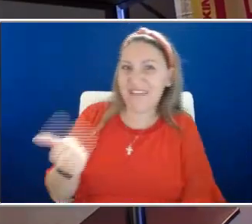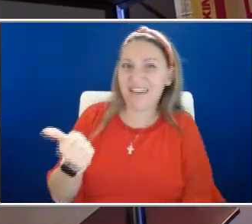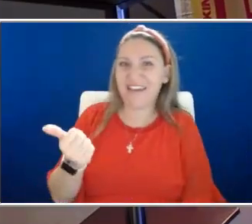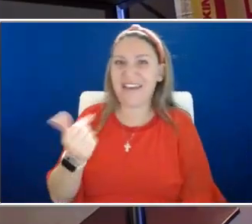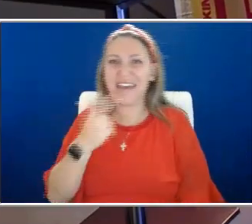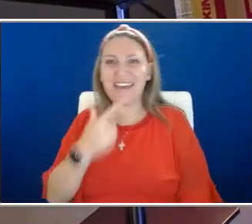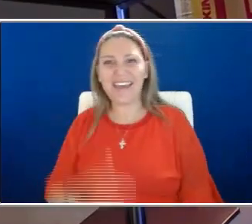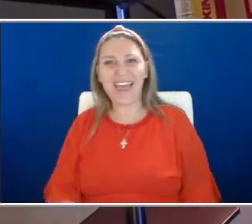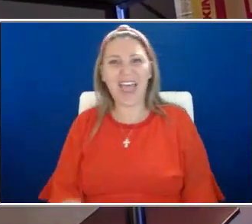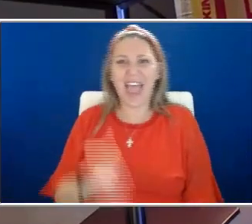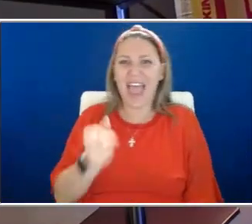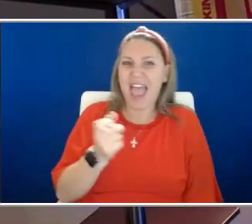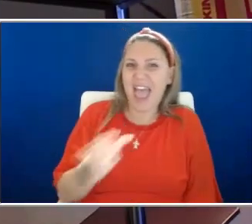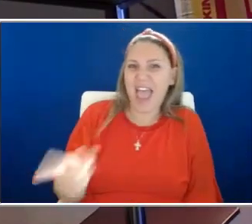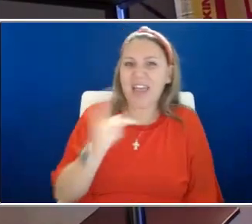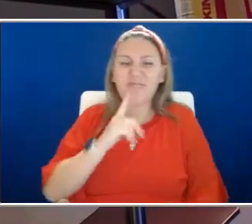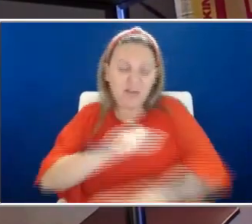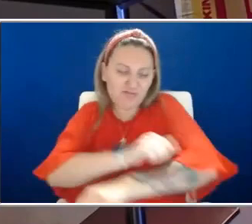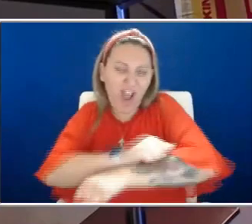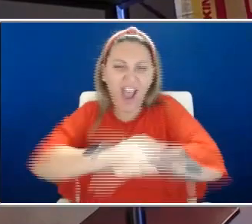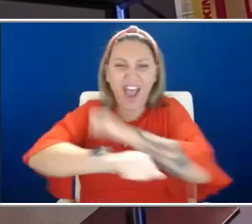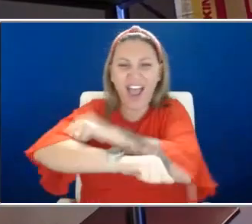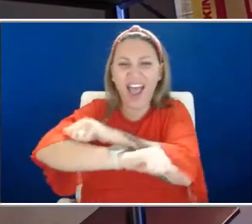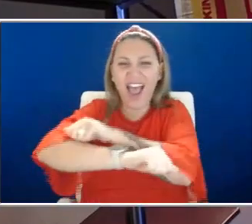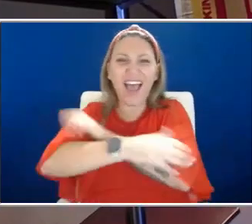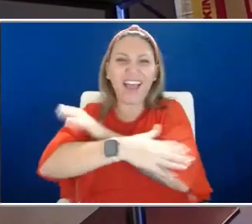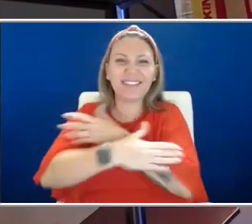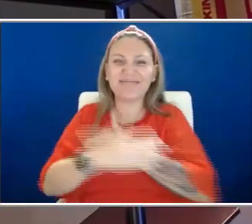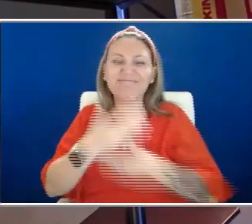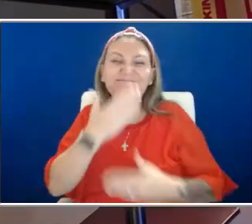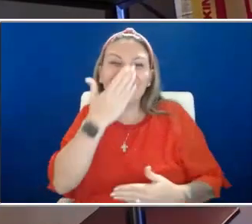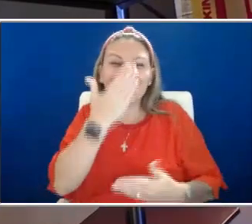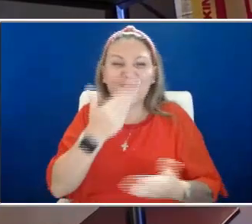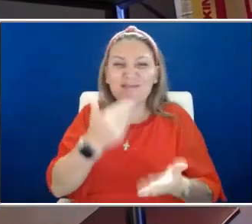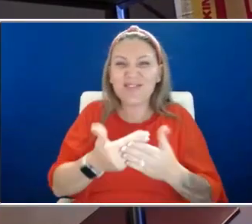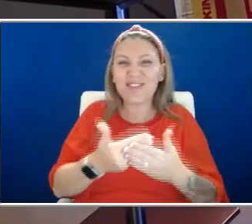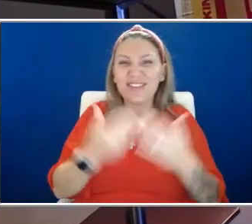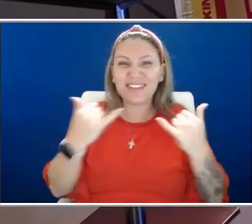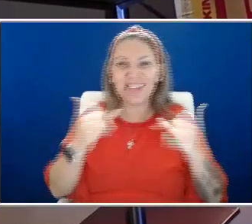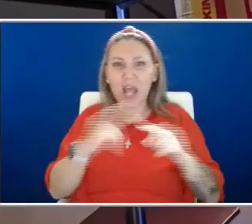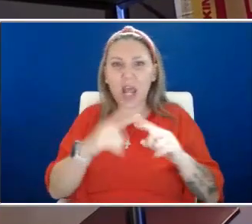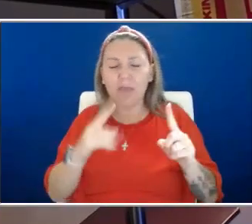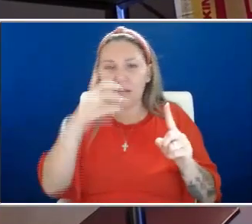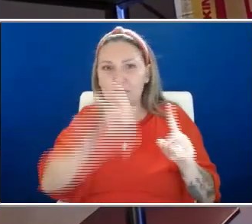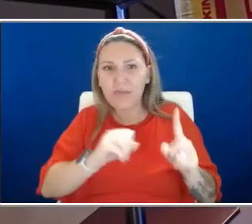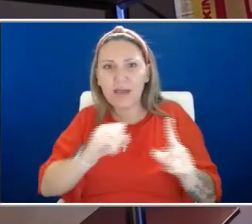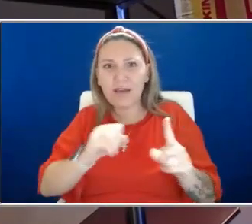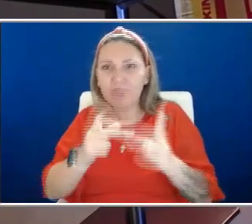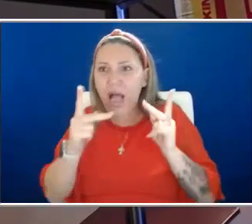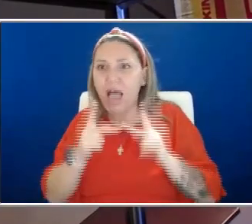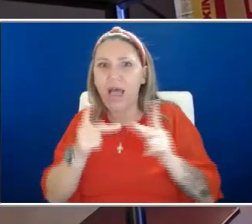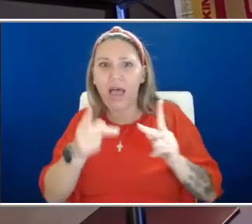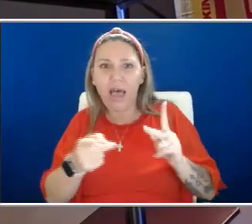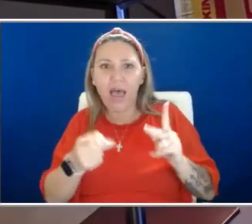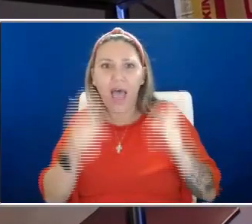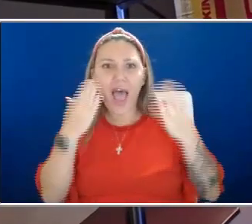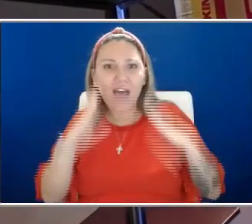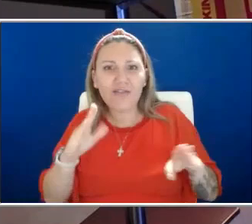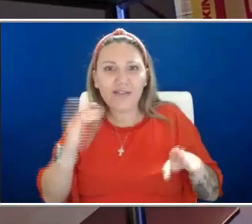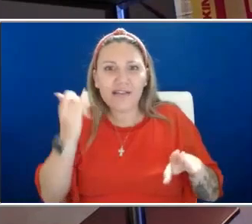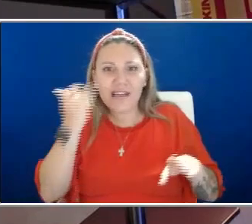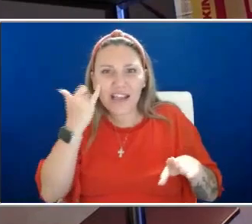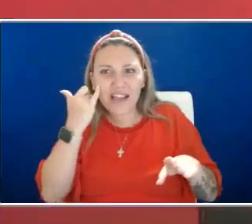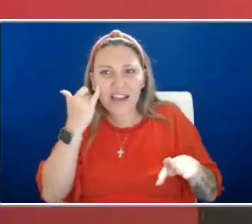of washes, bathed him off, and dried him off, so he smells good today. It does smell good, but you missed a spot because I'm telling you right now, I don't know if you can get a one shot